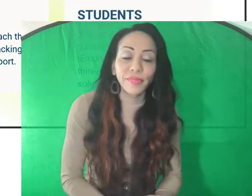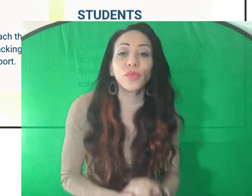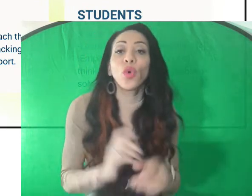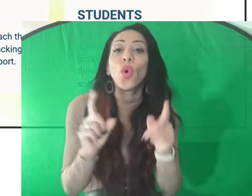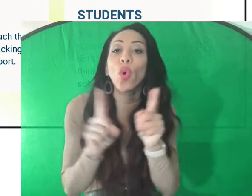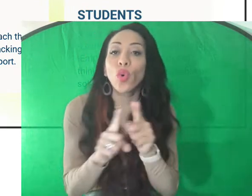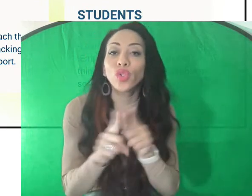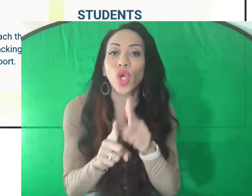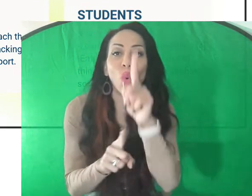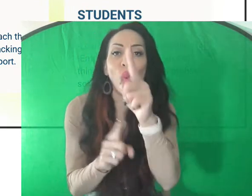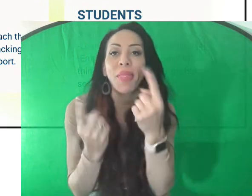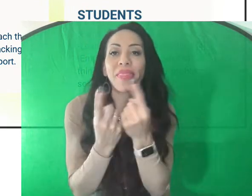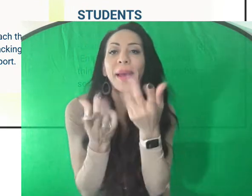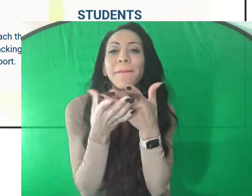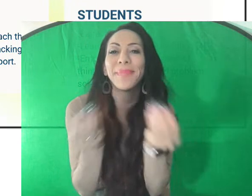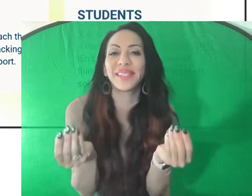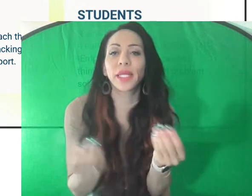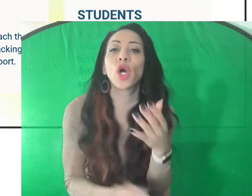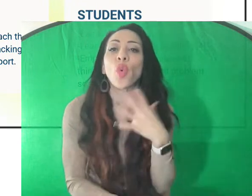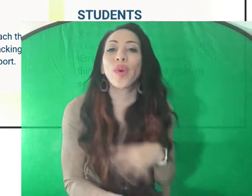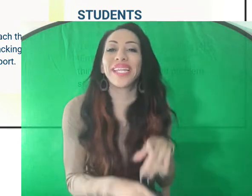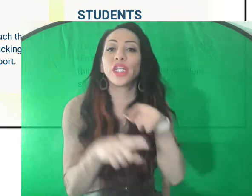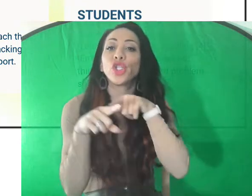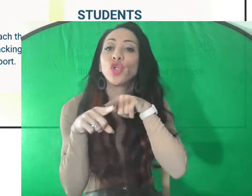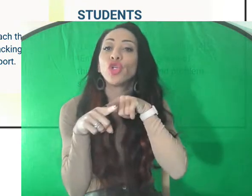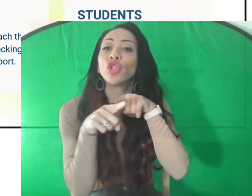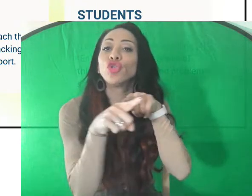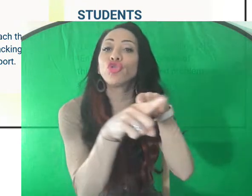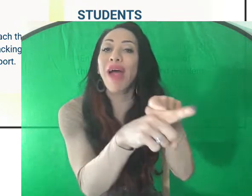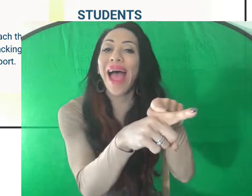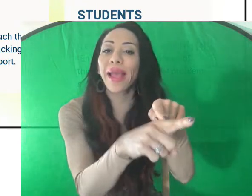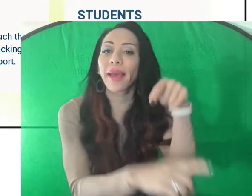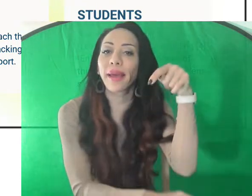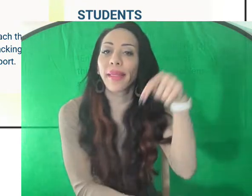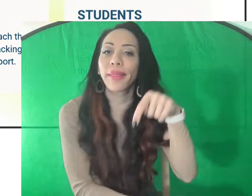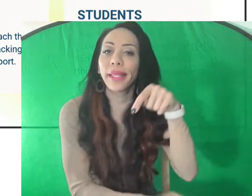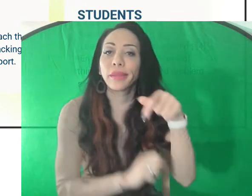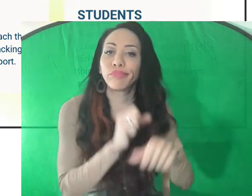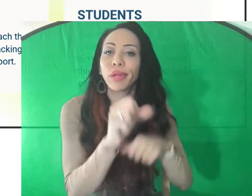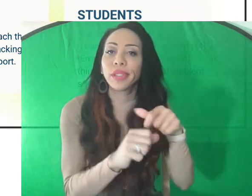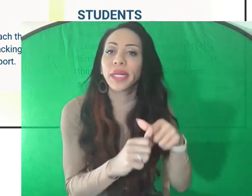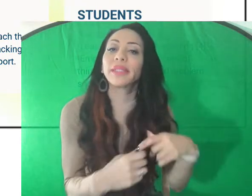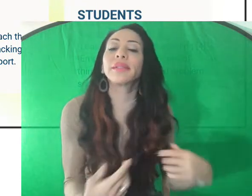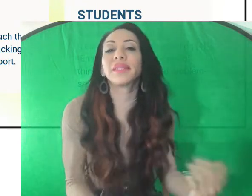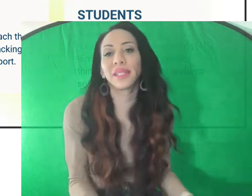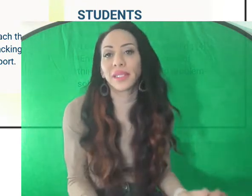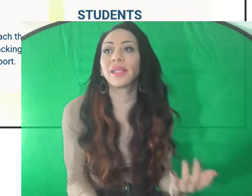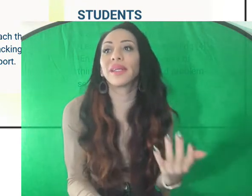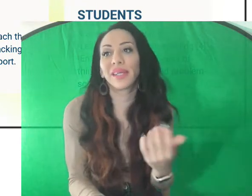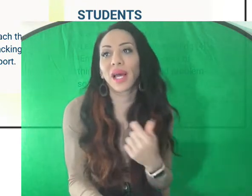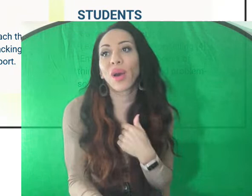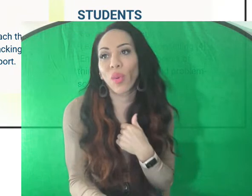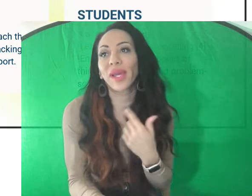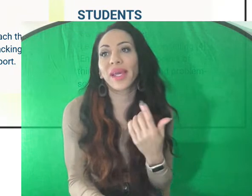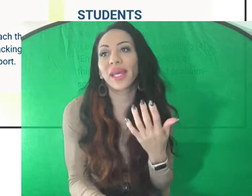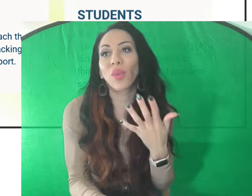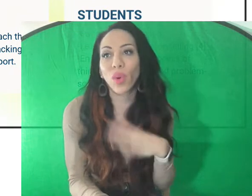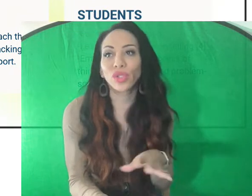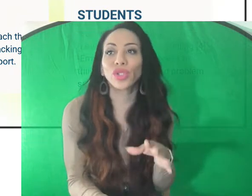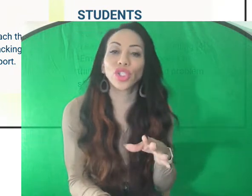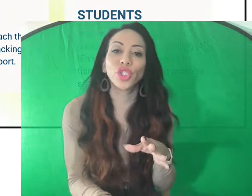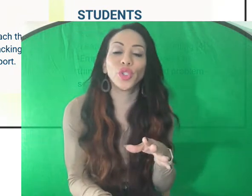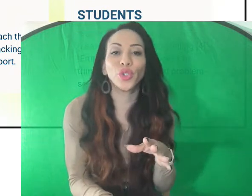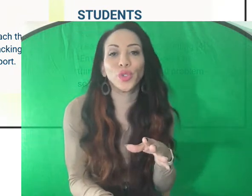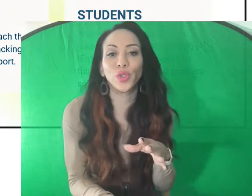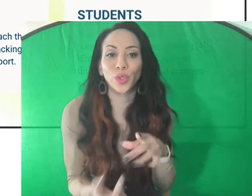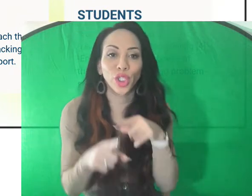a long period of time. So while we're like, yay, this is really inspiring, and we get that immediate feedback, we're really interested in seeing how we can kind of track that over a longer period of